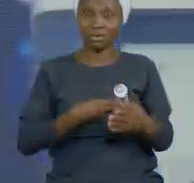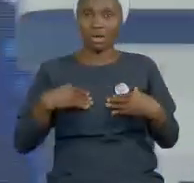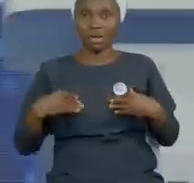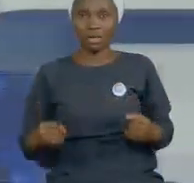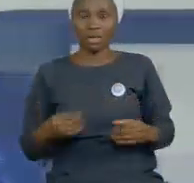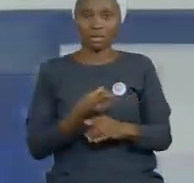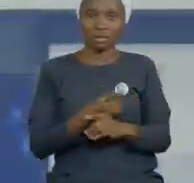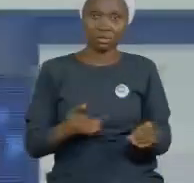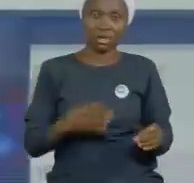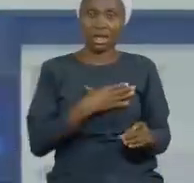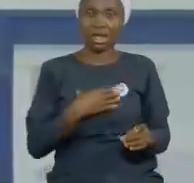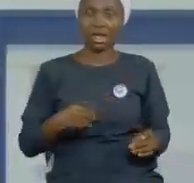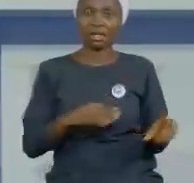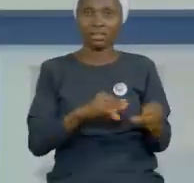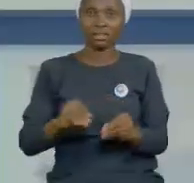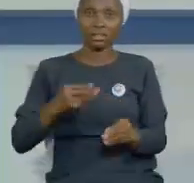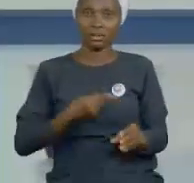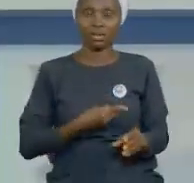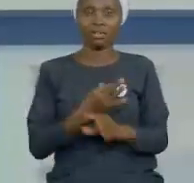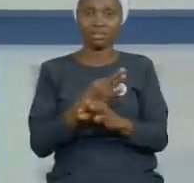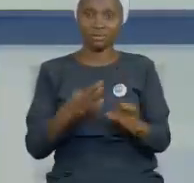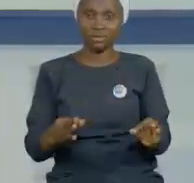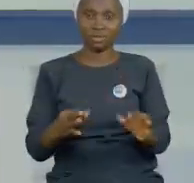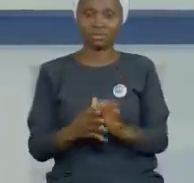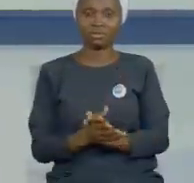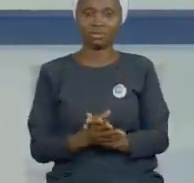sets us free.